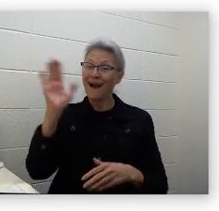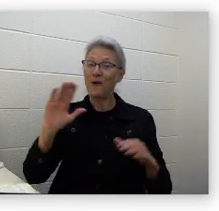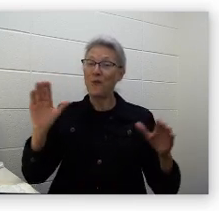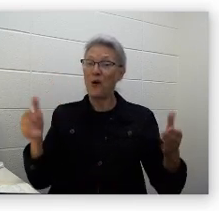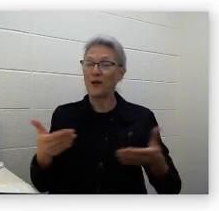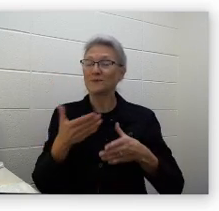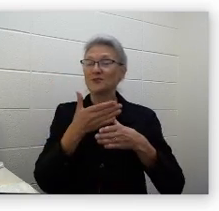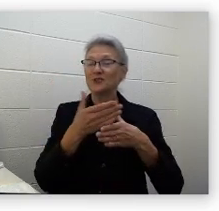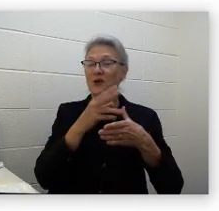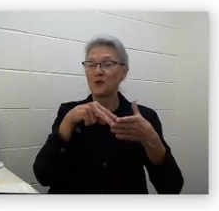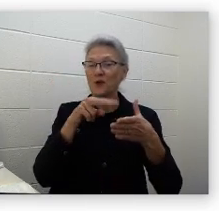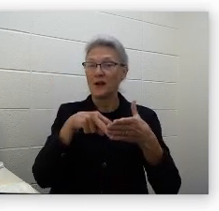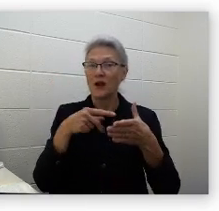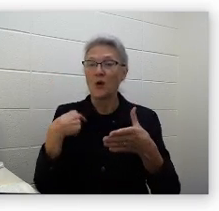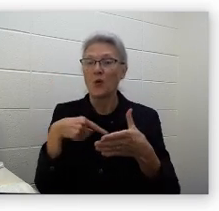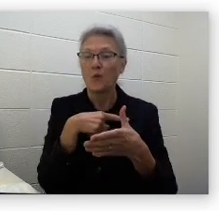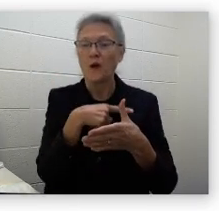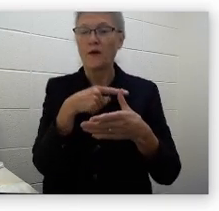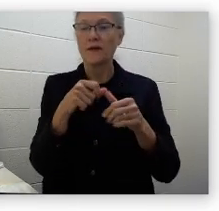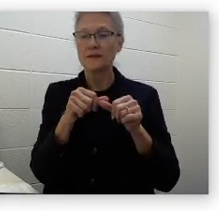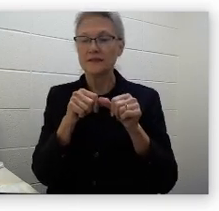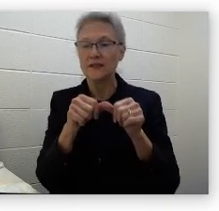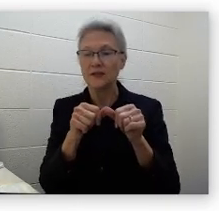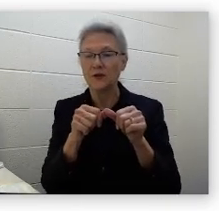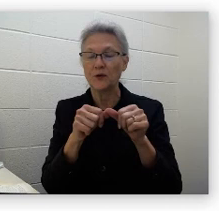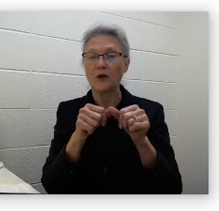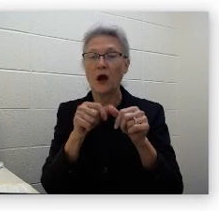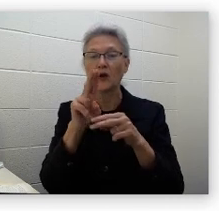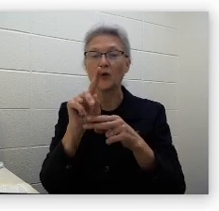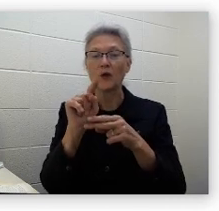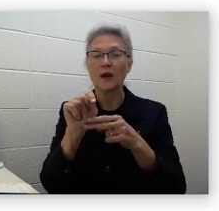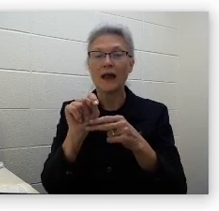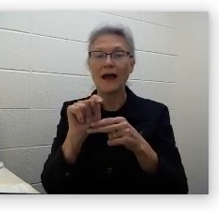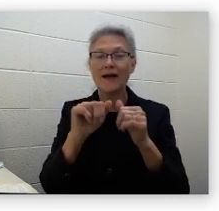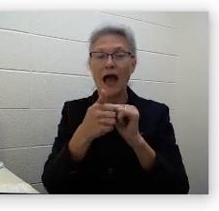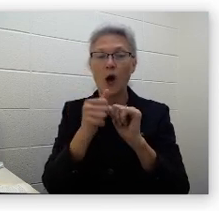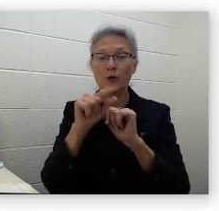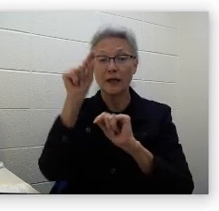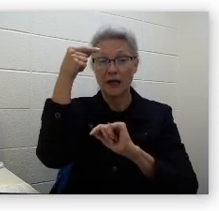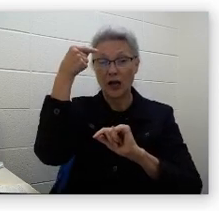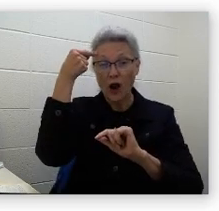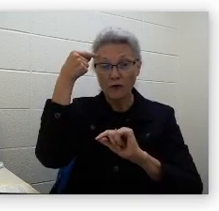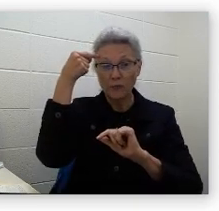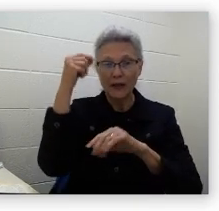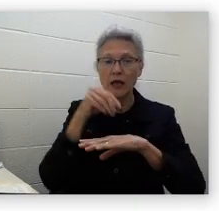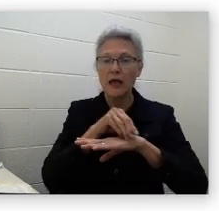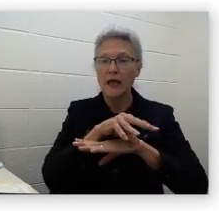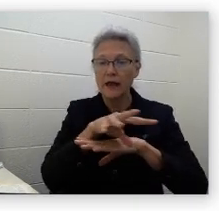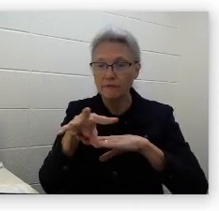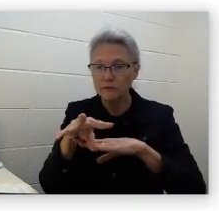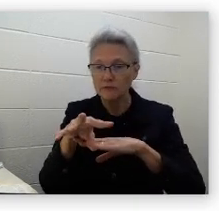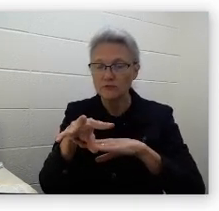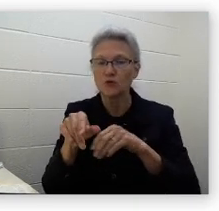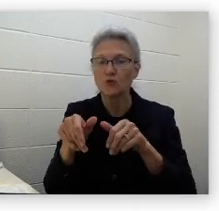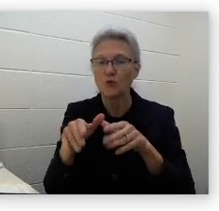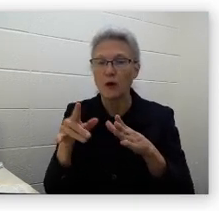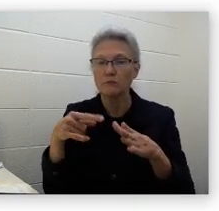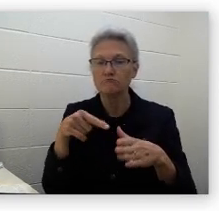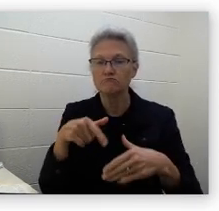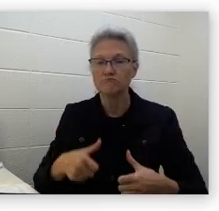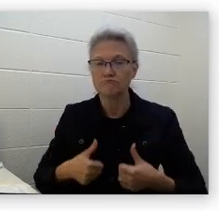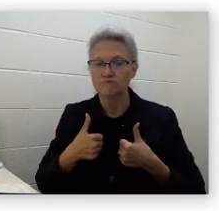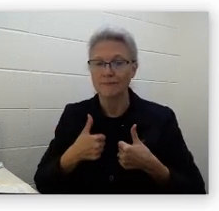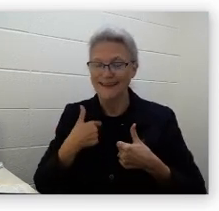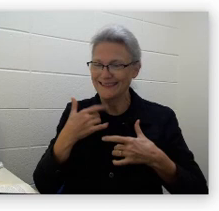and welcome to Shared Reading. We are continuing into our unit of how can government influence the way we live. We have a